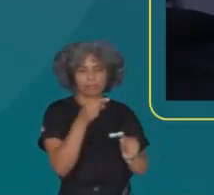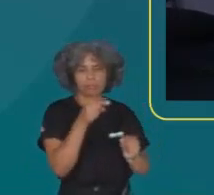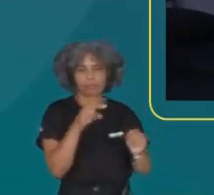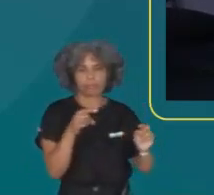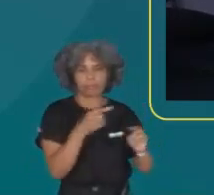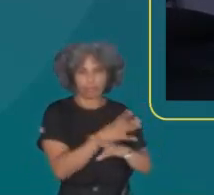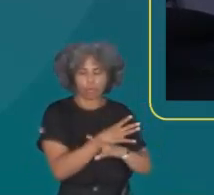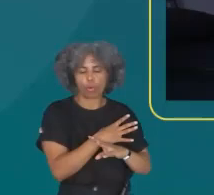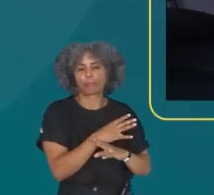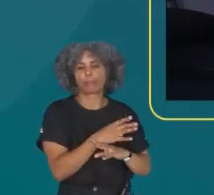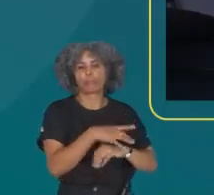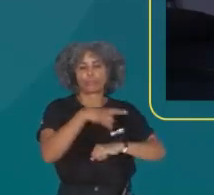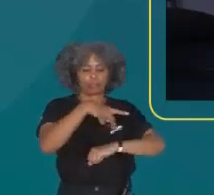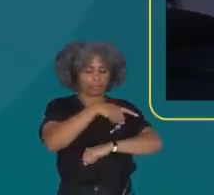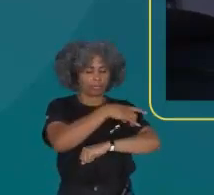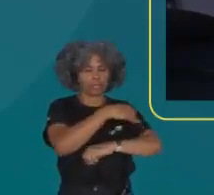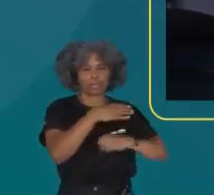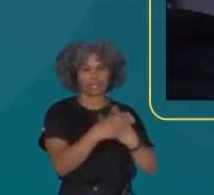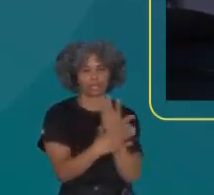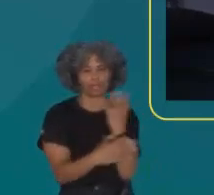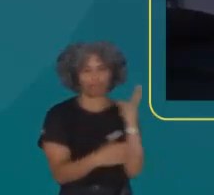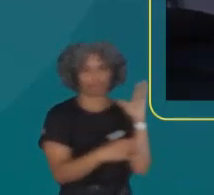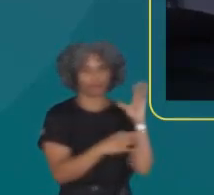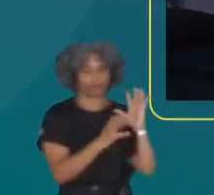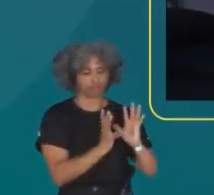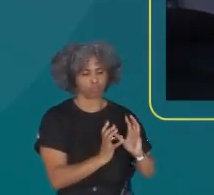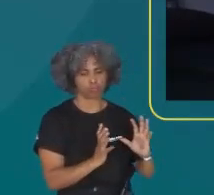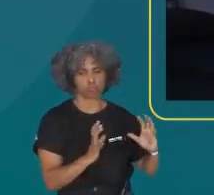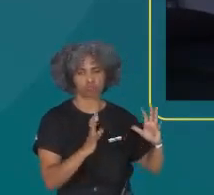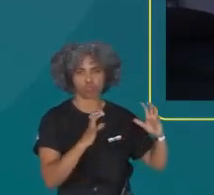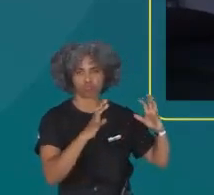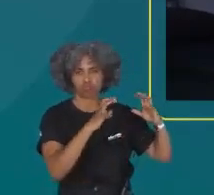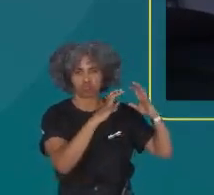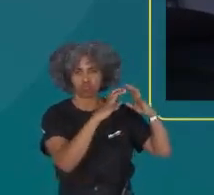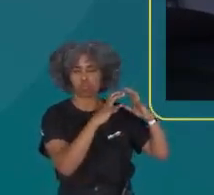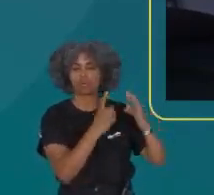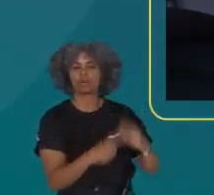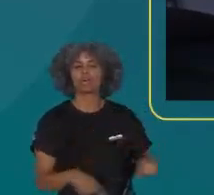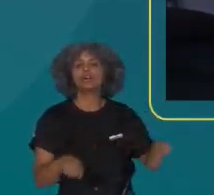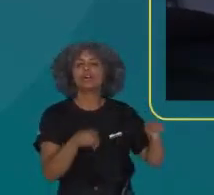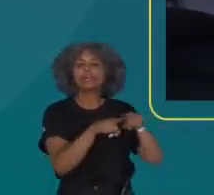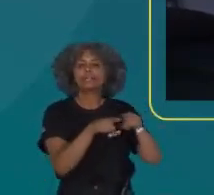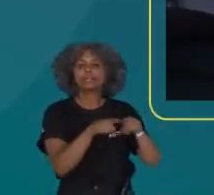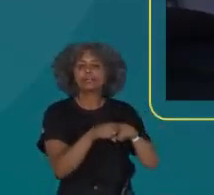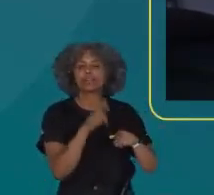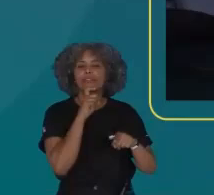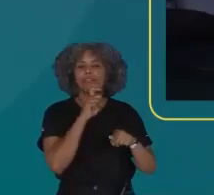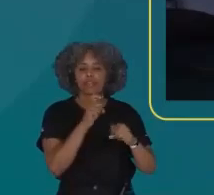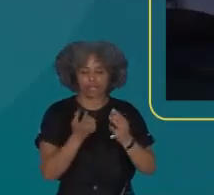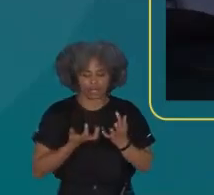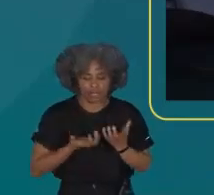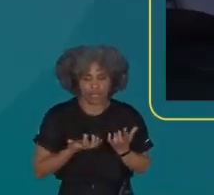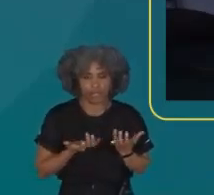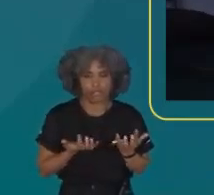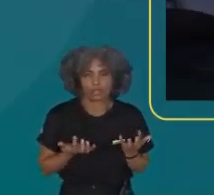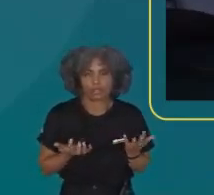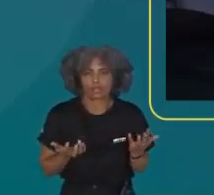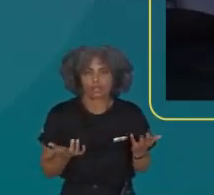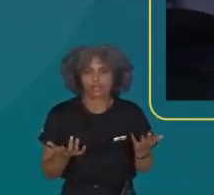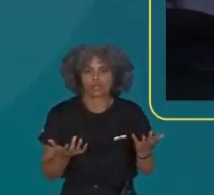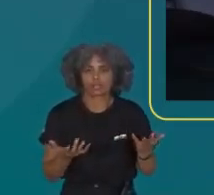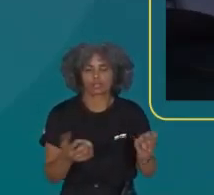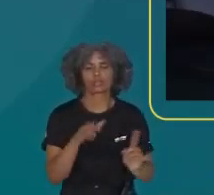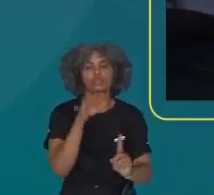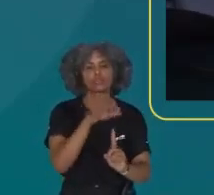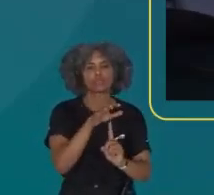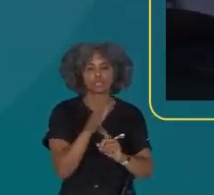divert the grass, so we can have increase the biodiversity. And we also launch a